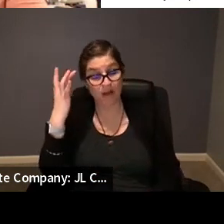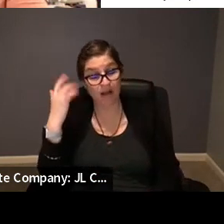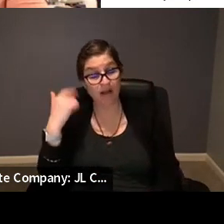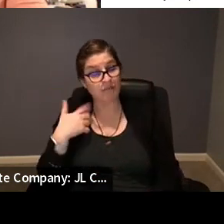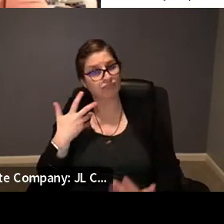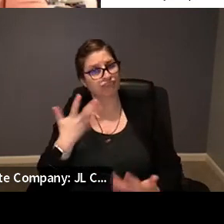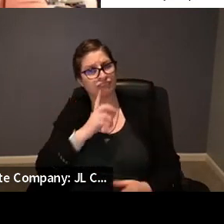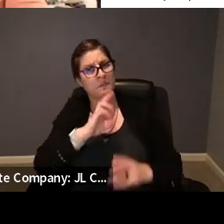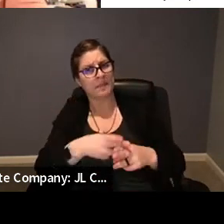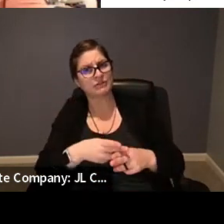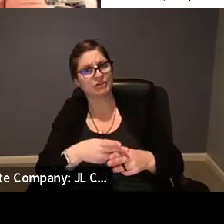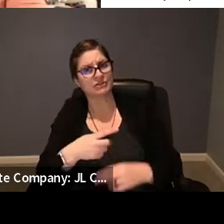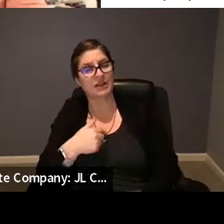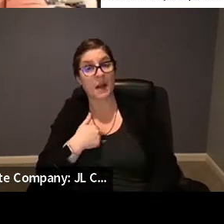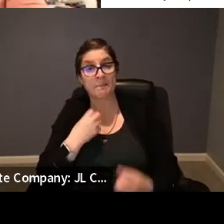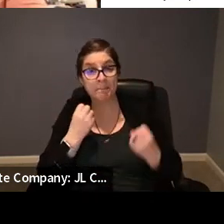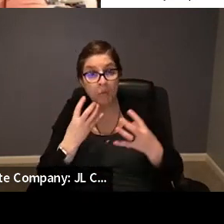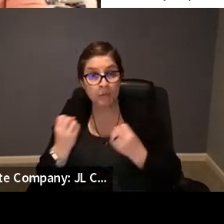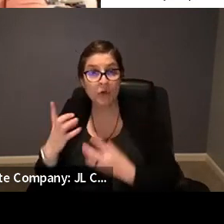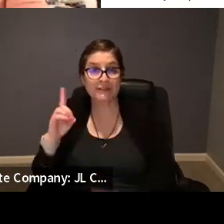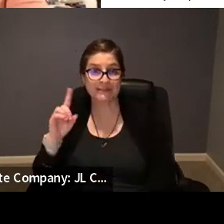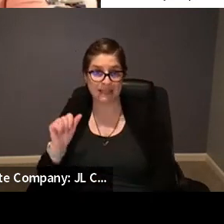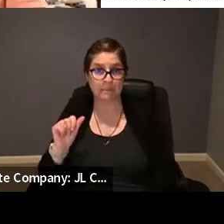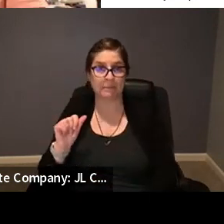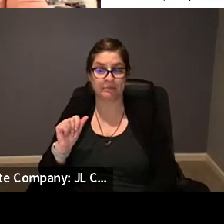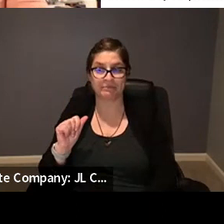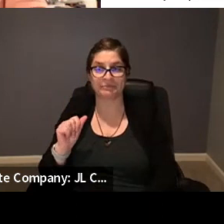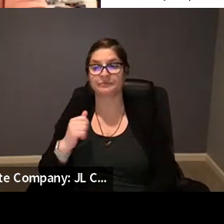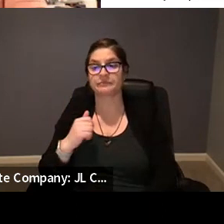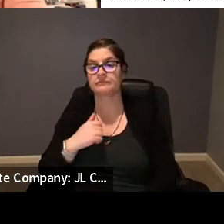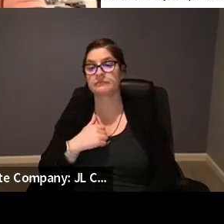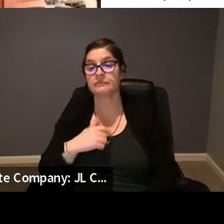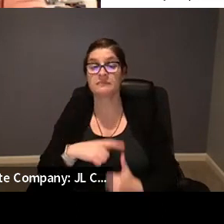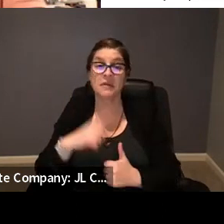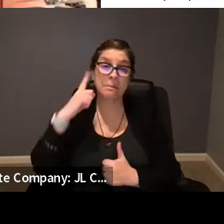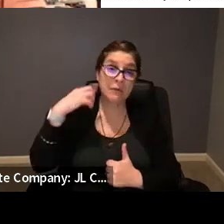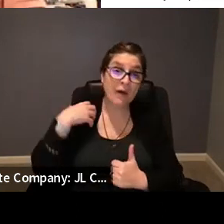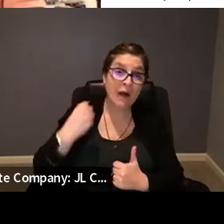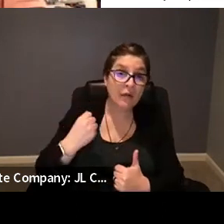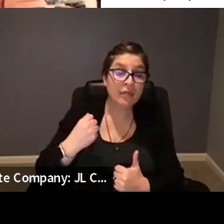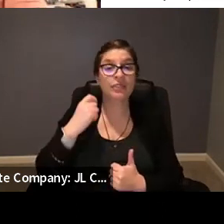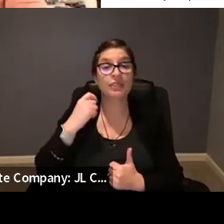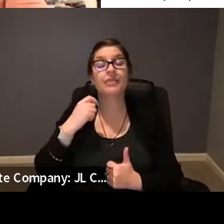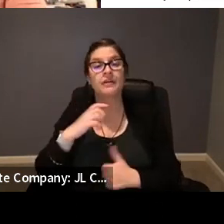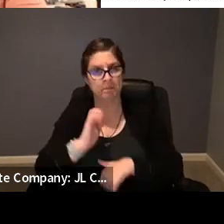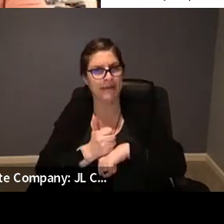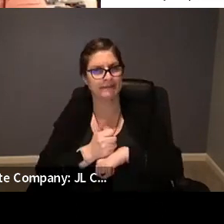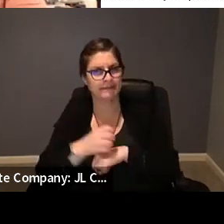I am multiply disabled. I do have mental health based